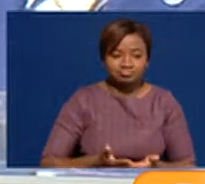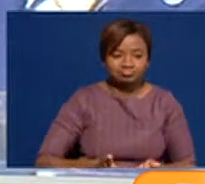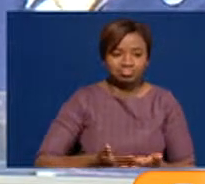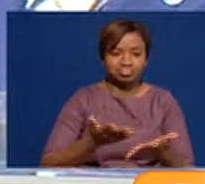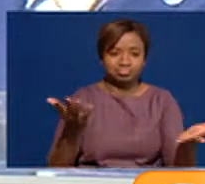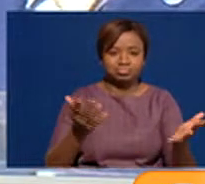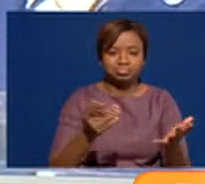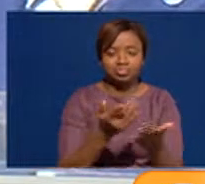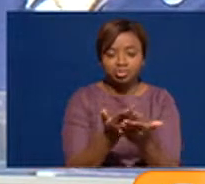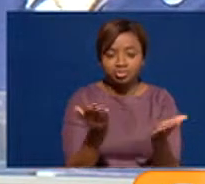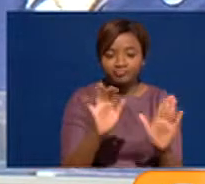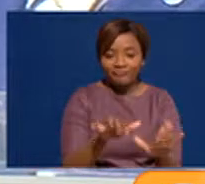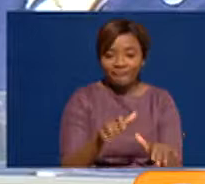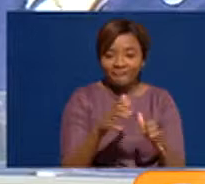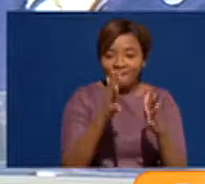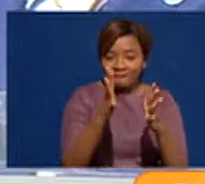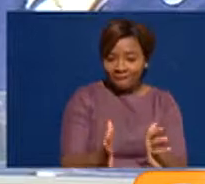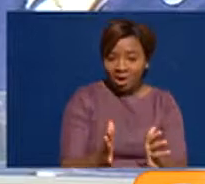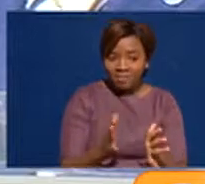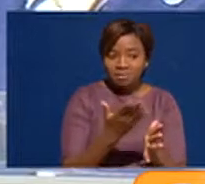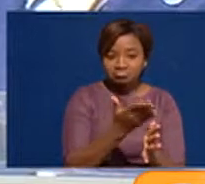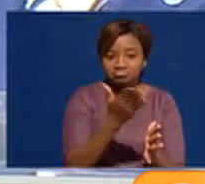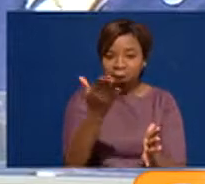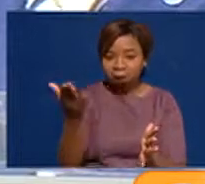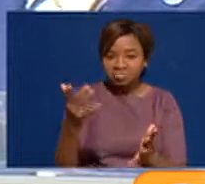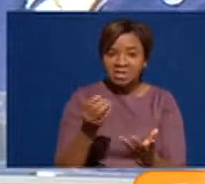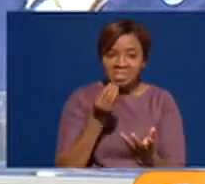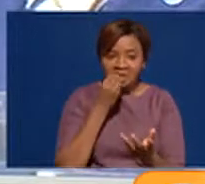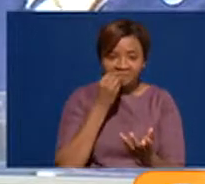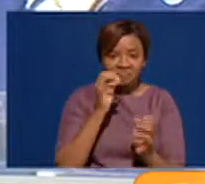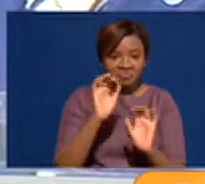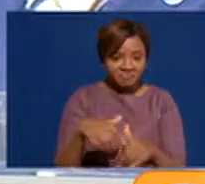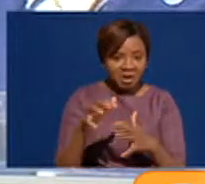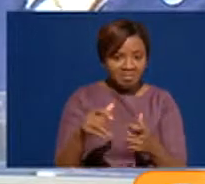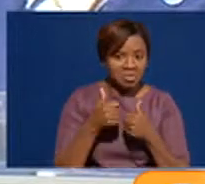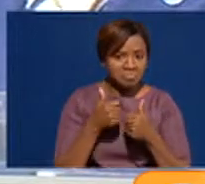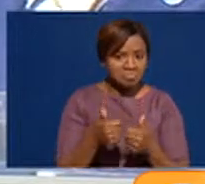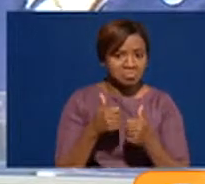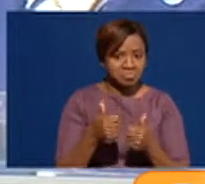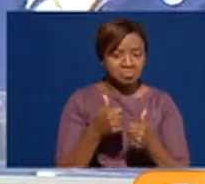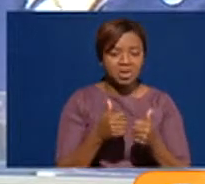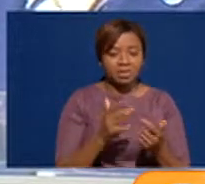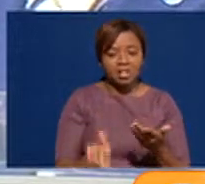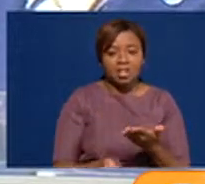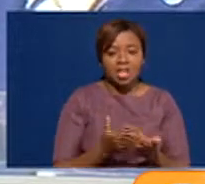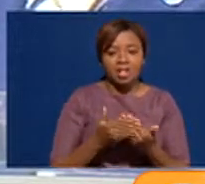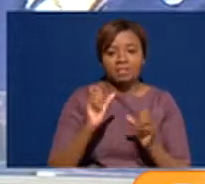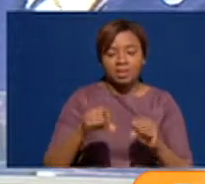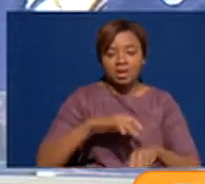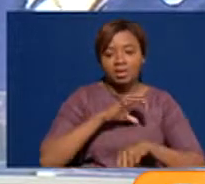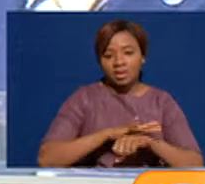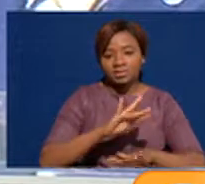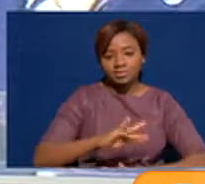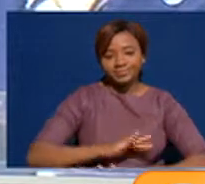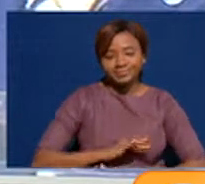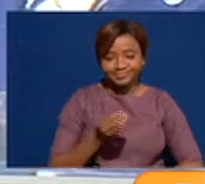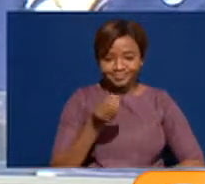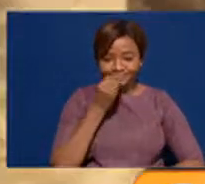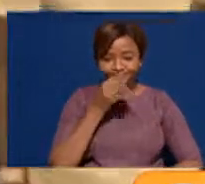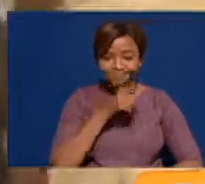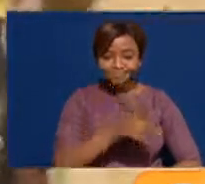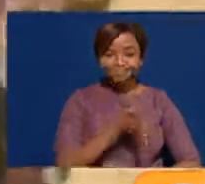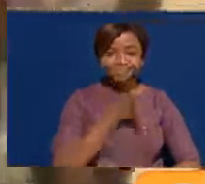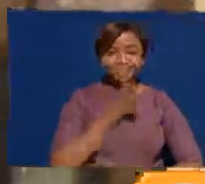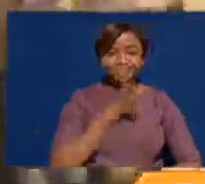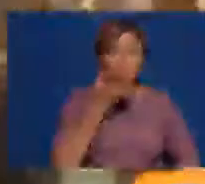in counties identified as breadbasket counties in the pilot program meant to increase food production. Speaking in Mombasa, the